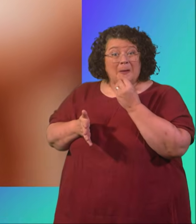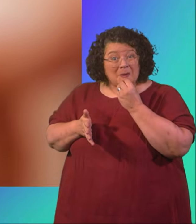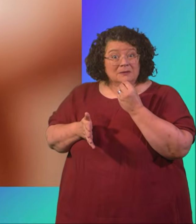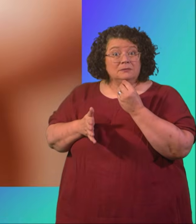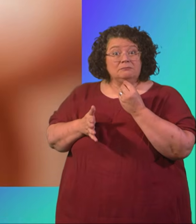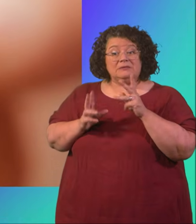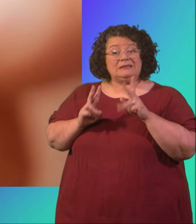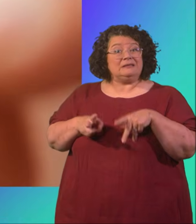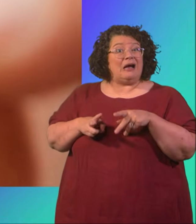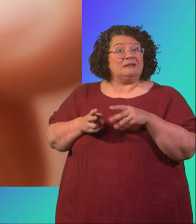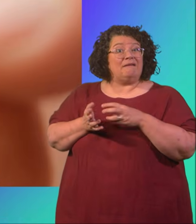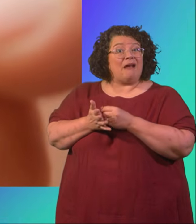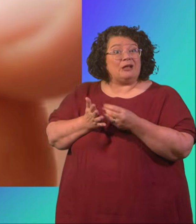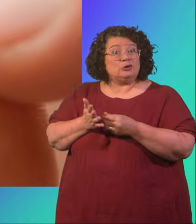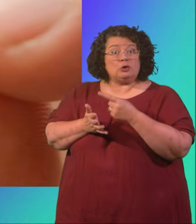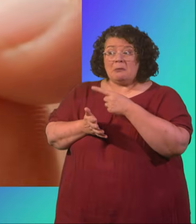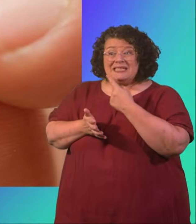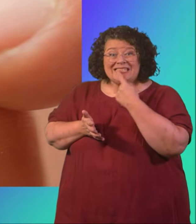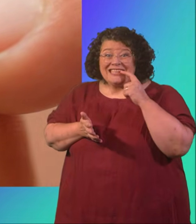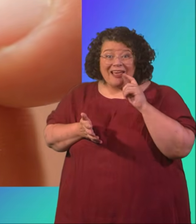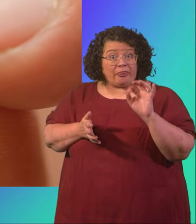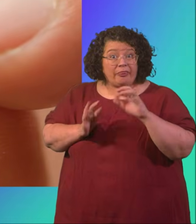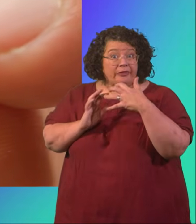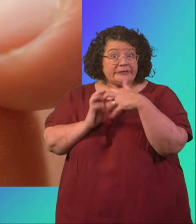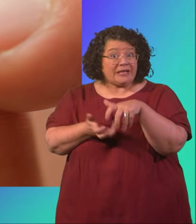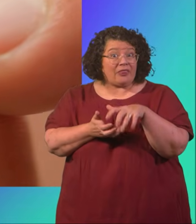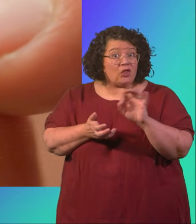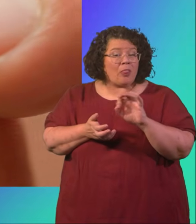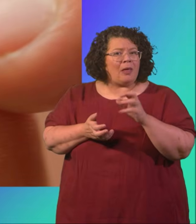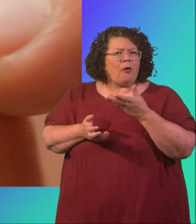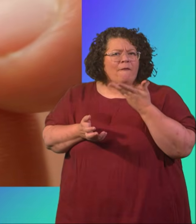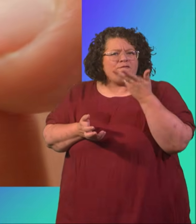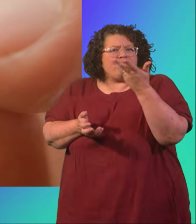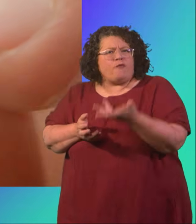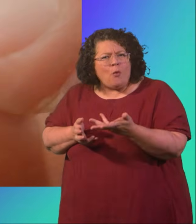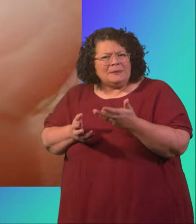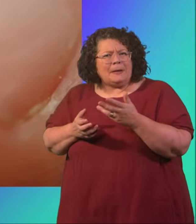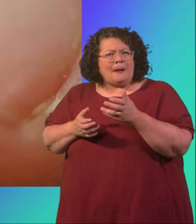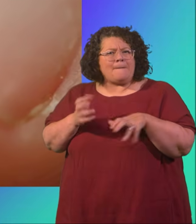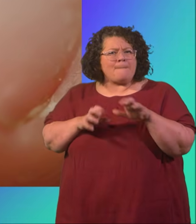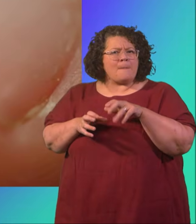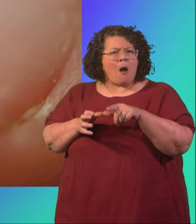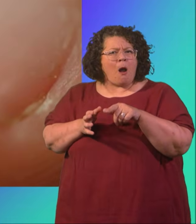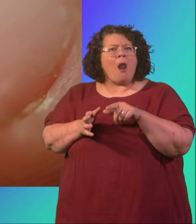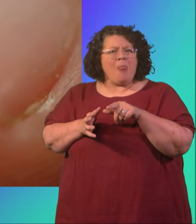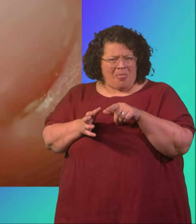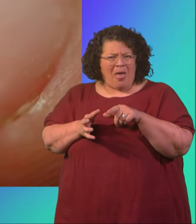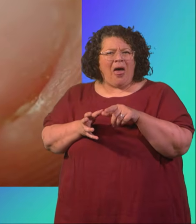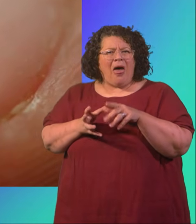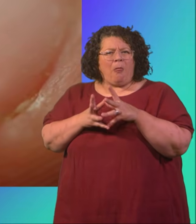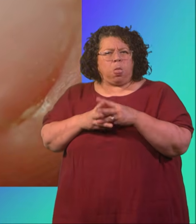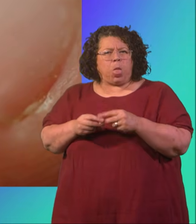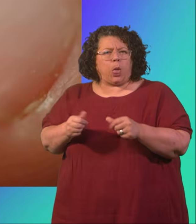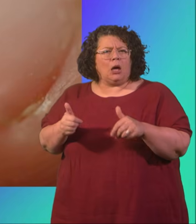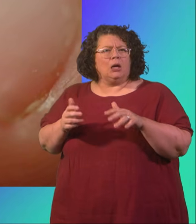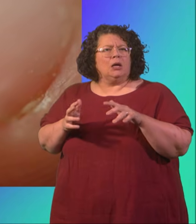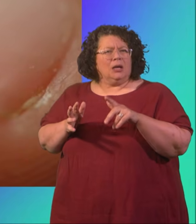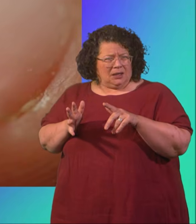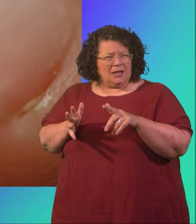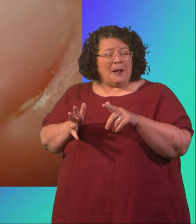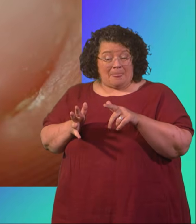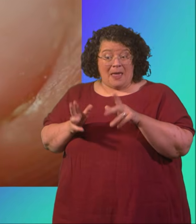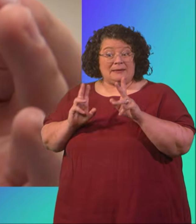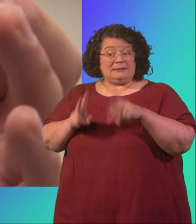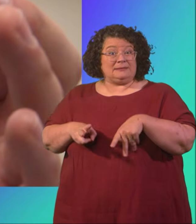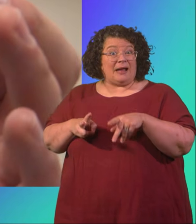any teeth. They vomit powerful chemicals onto the wound, which dissolves dead flesh, and the maggot can then eat that, along with any bacteria